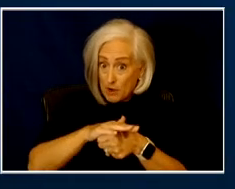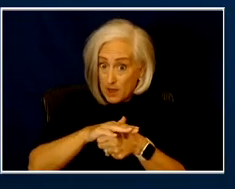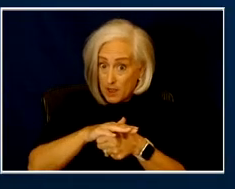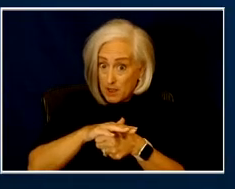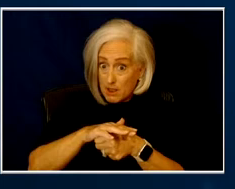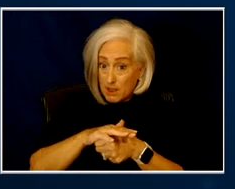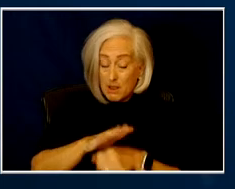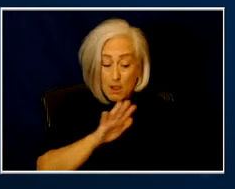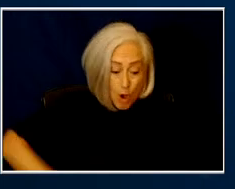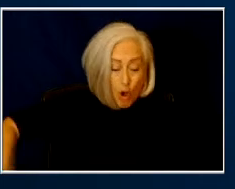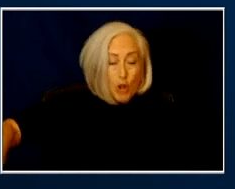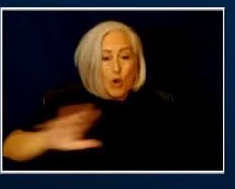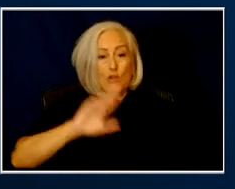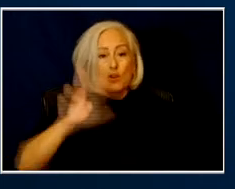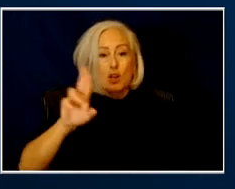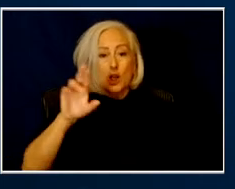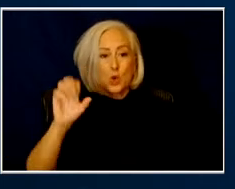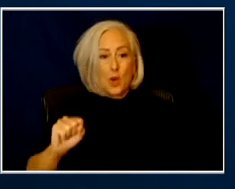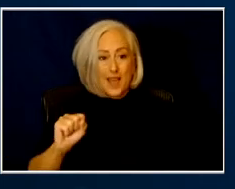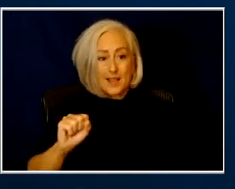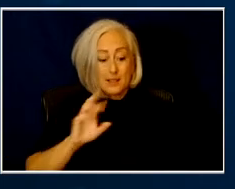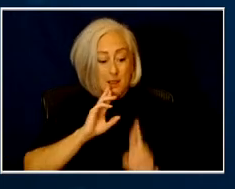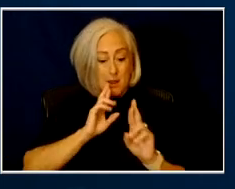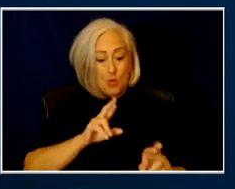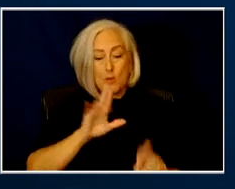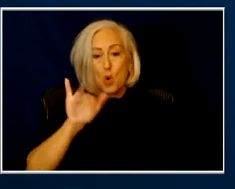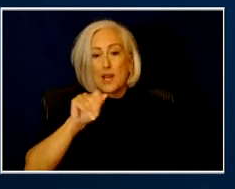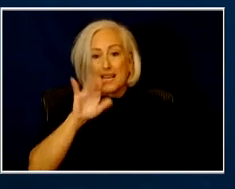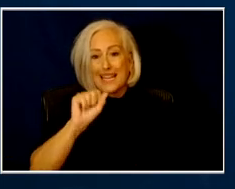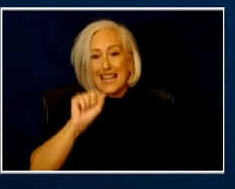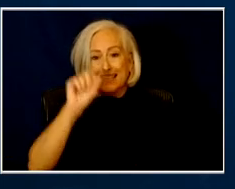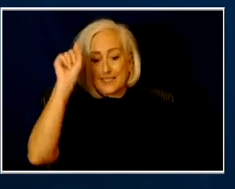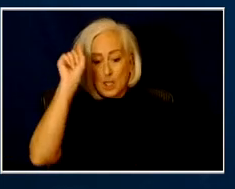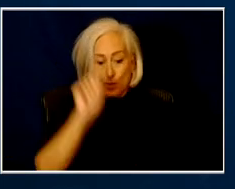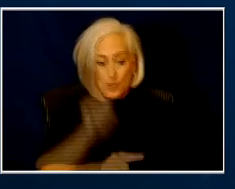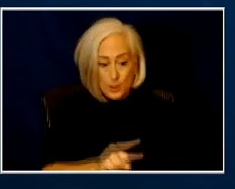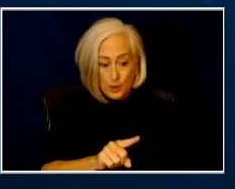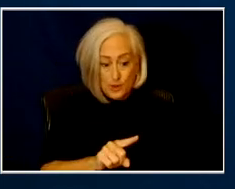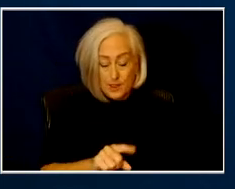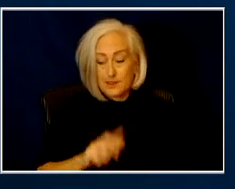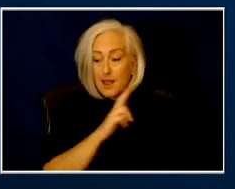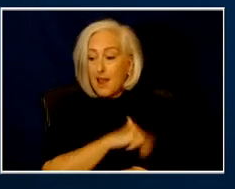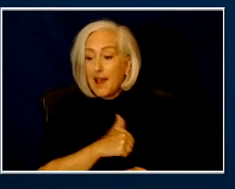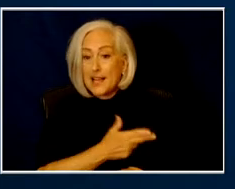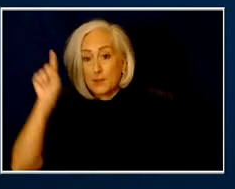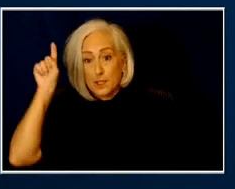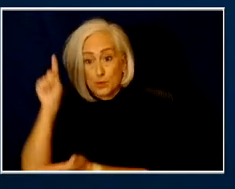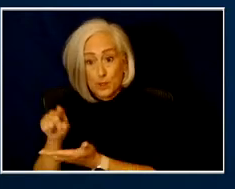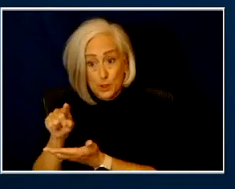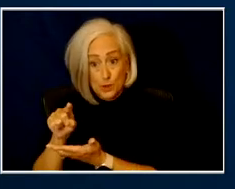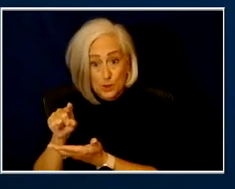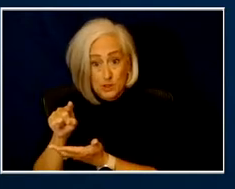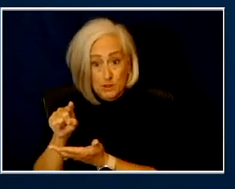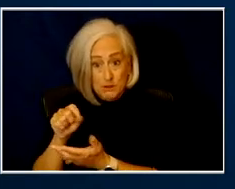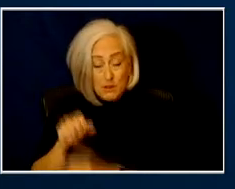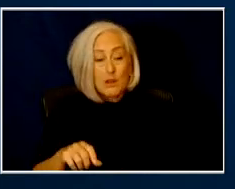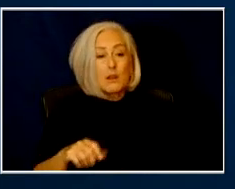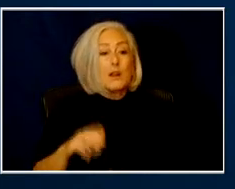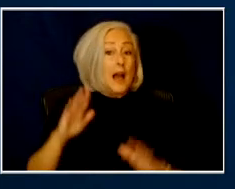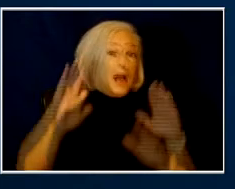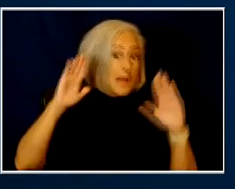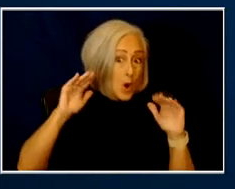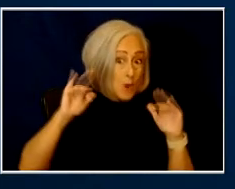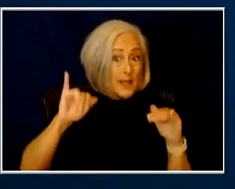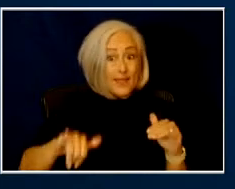reported cases are going down but hospitalizations are as well so I'm hoping with this this number today for us we'll start a new trend and